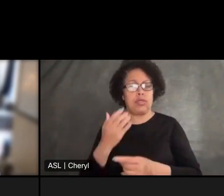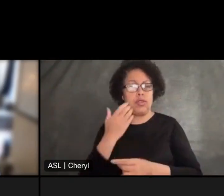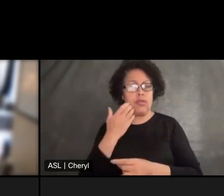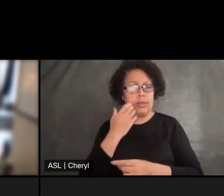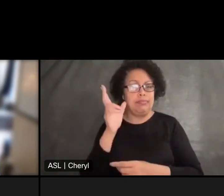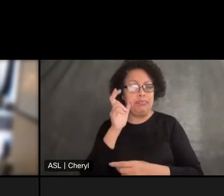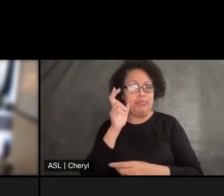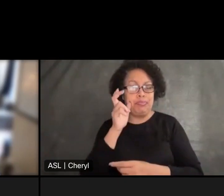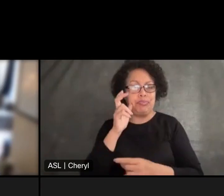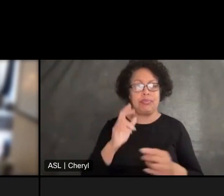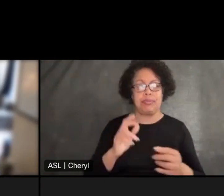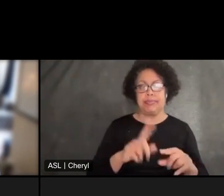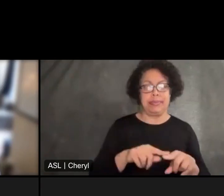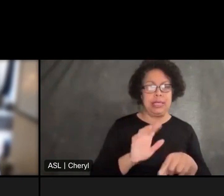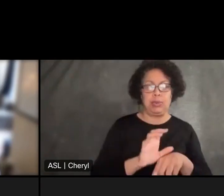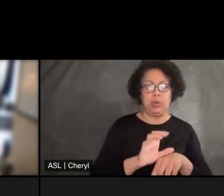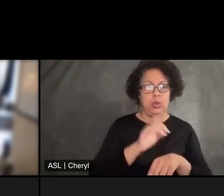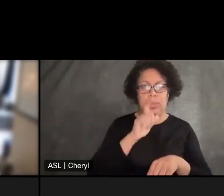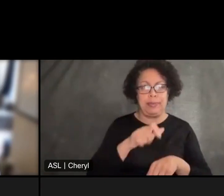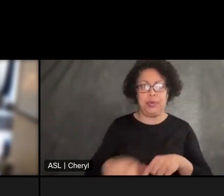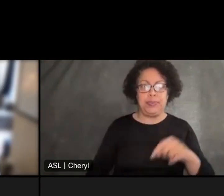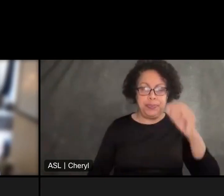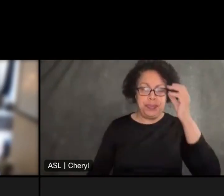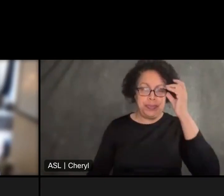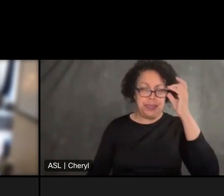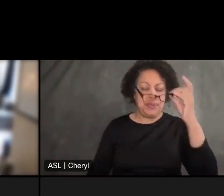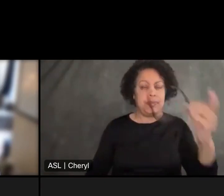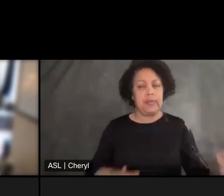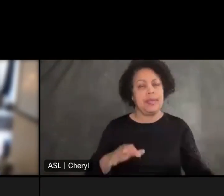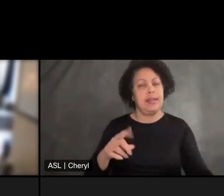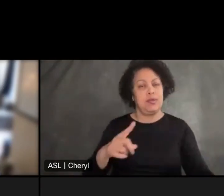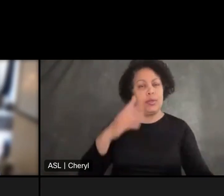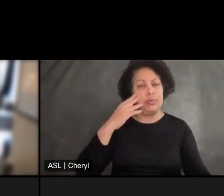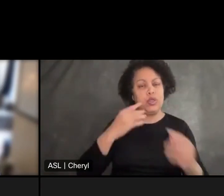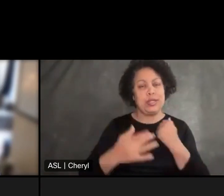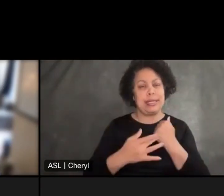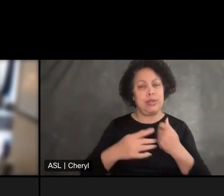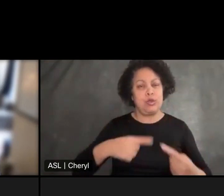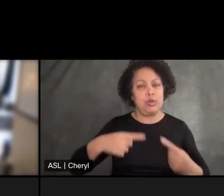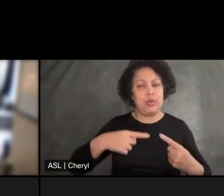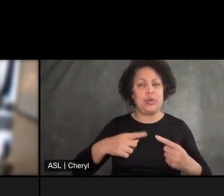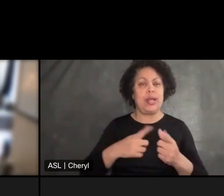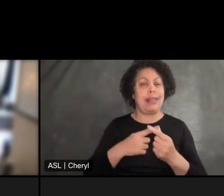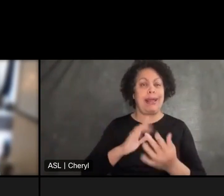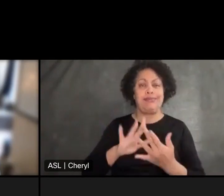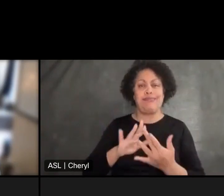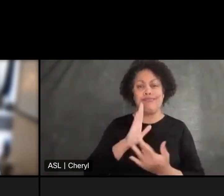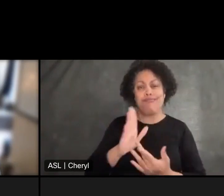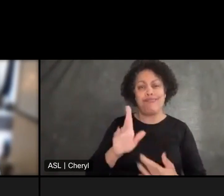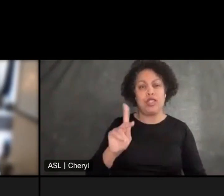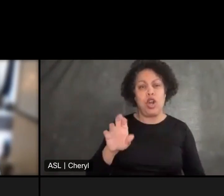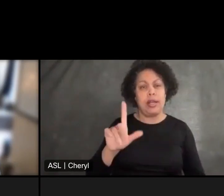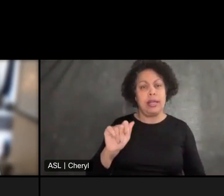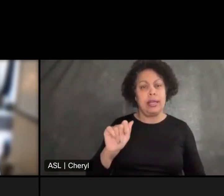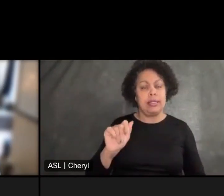connection. If you're experiencing technical difficulties, you can directly chat with me for assistance. And if